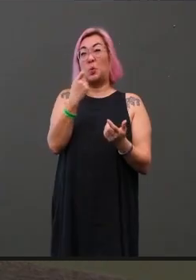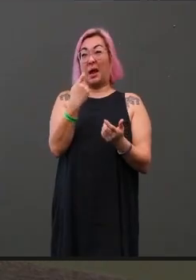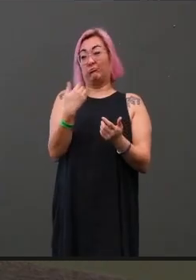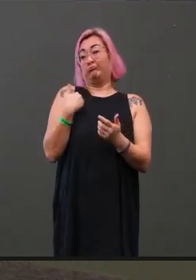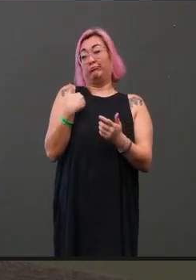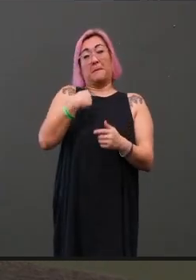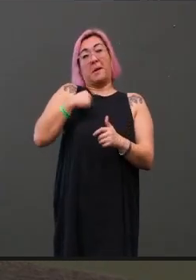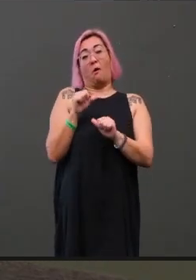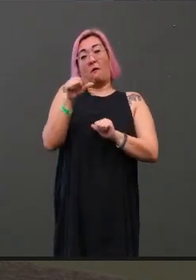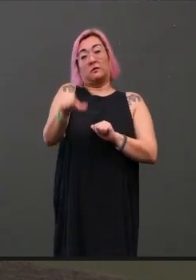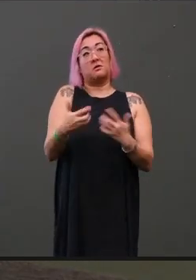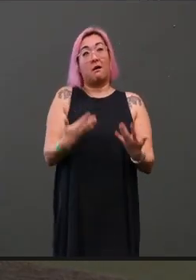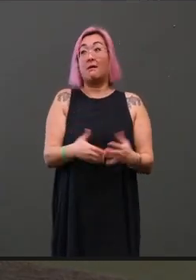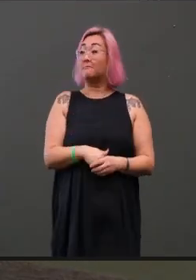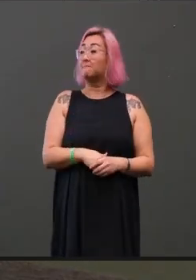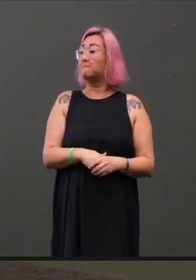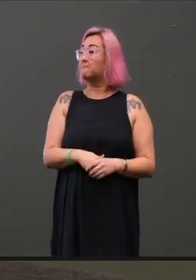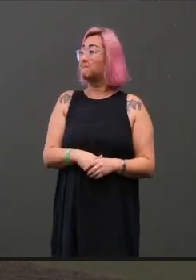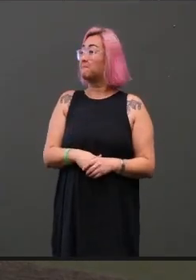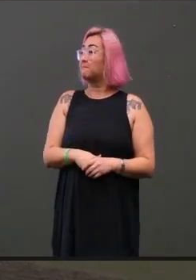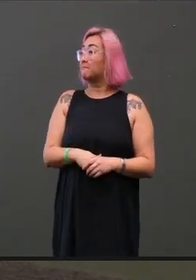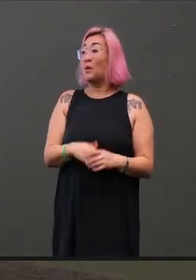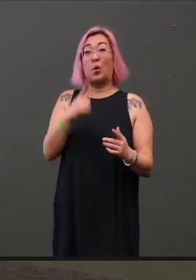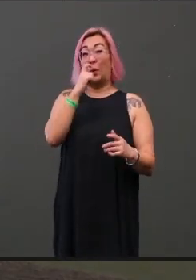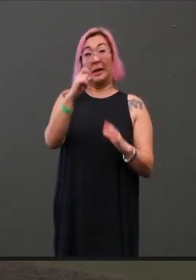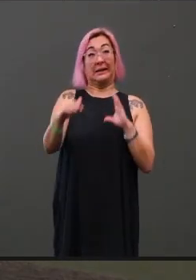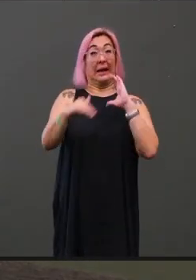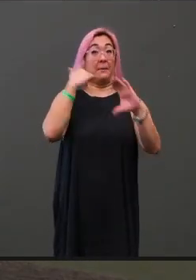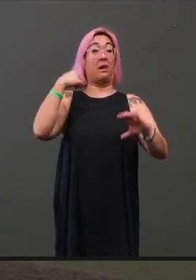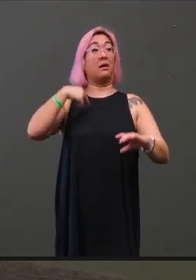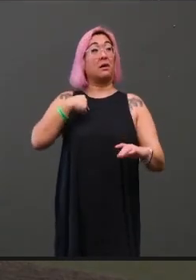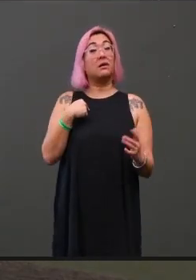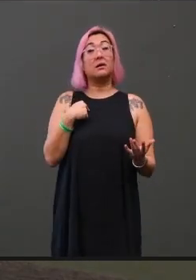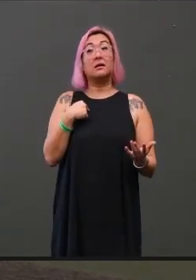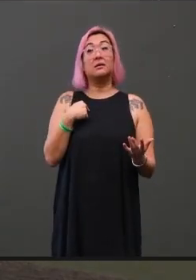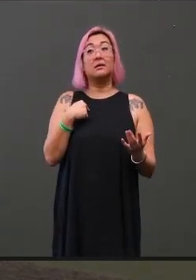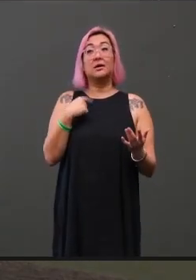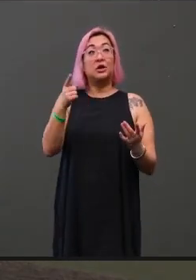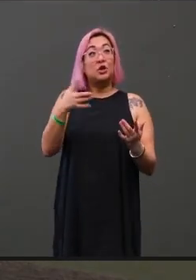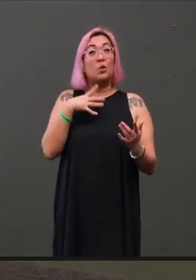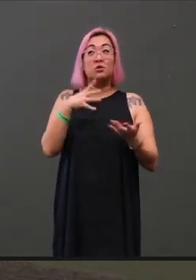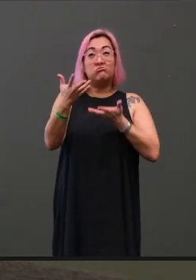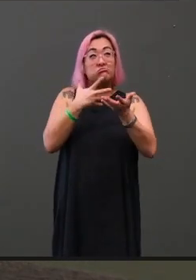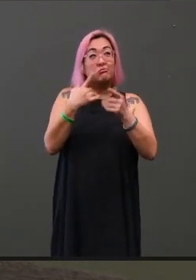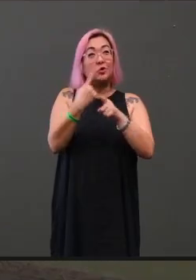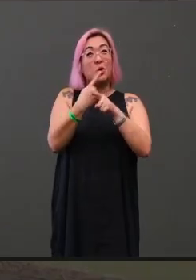here. Or just email me. If you want to talk anything coding or Kathy related, you